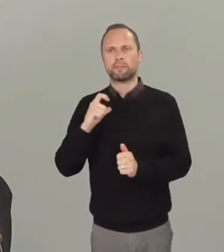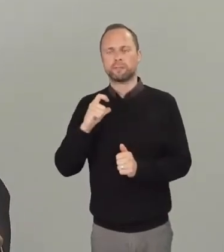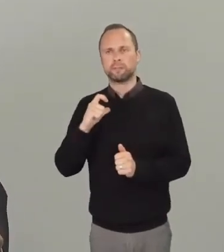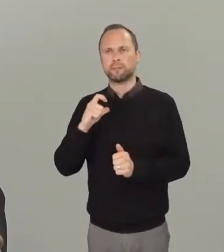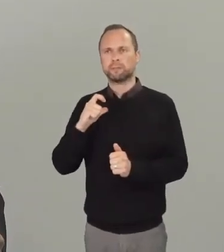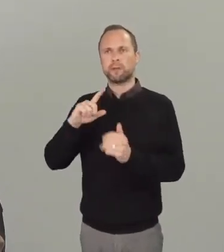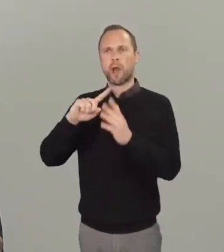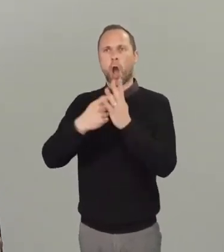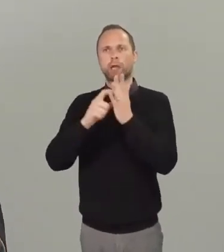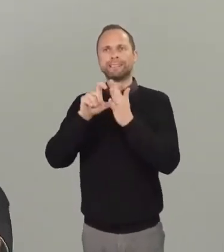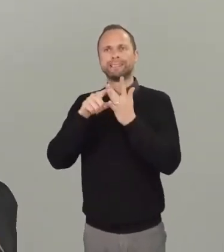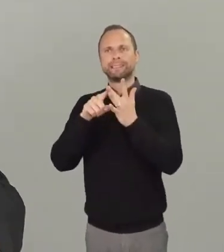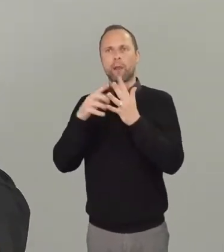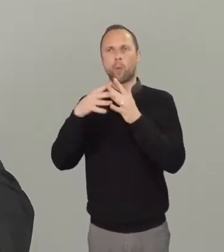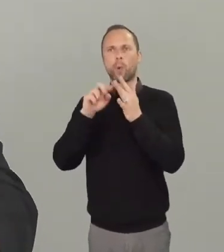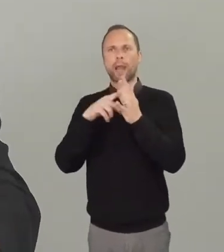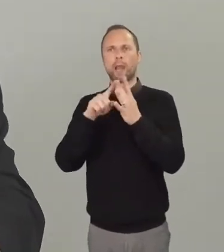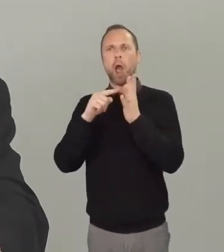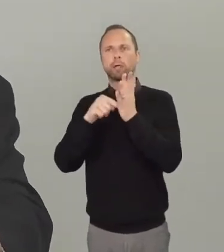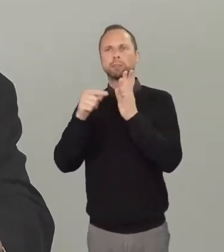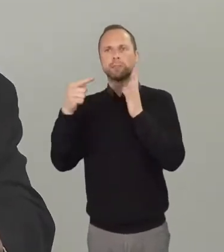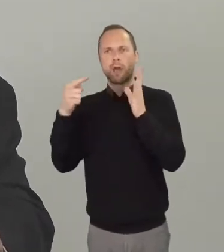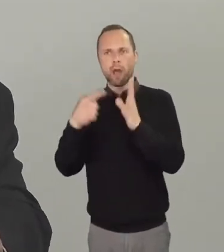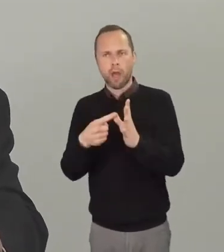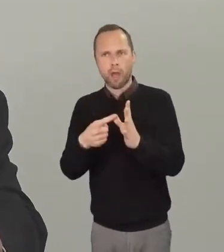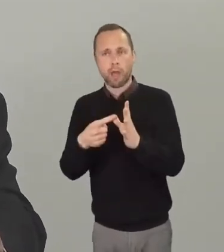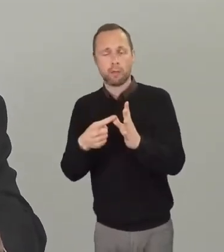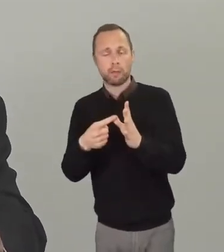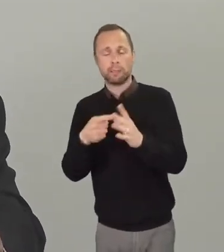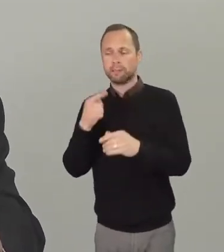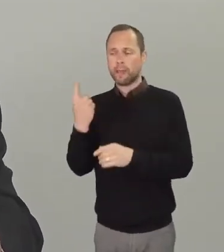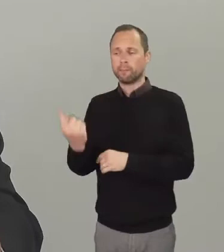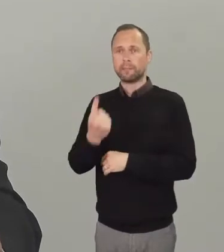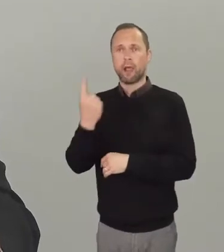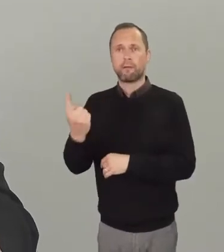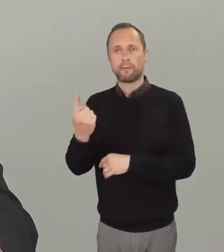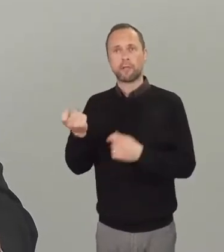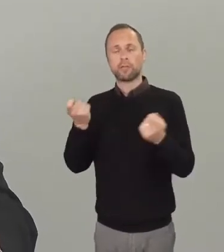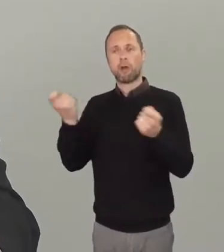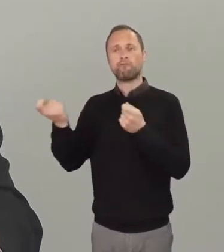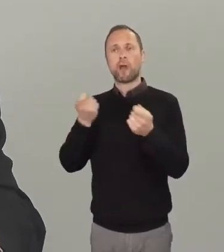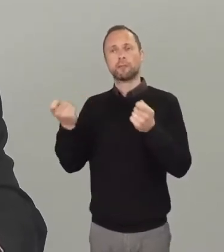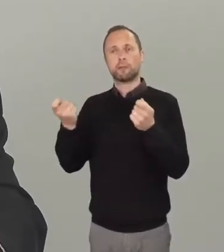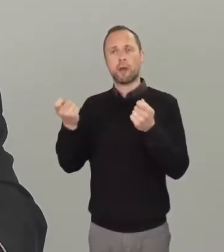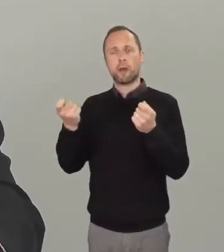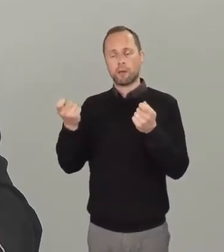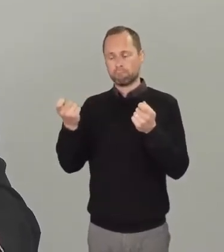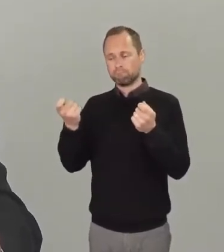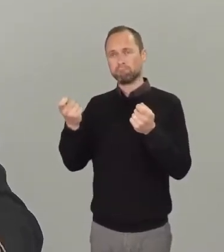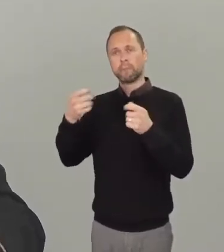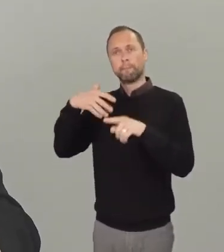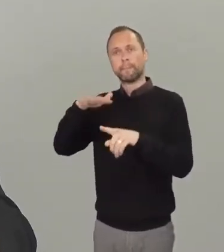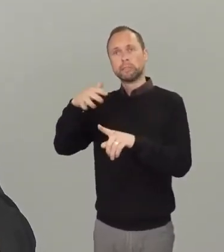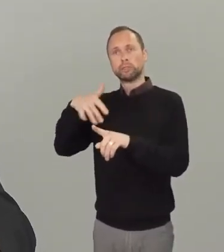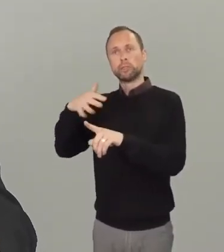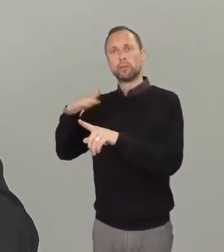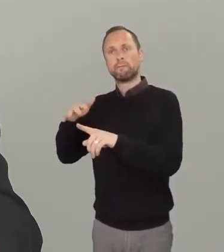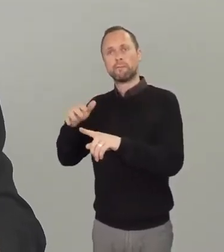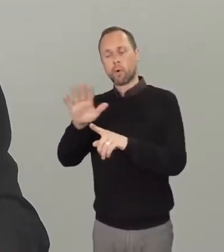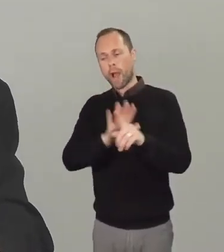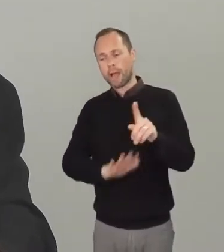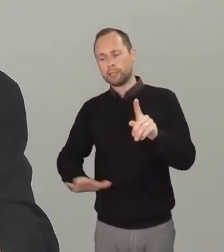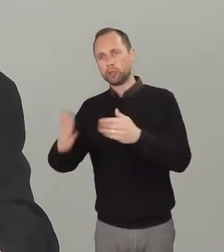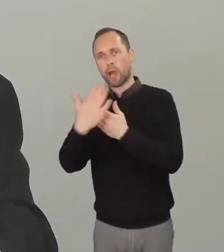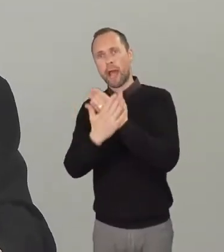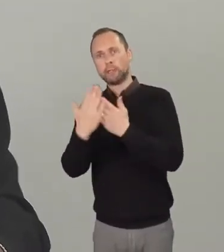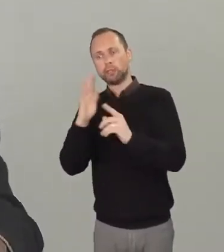R.D. Varyadinata. R.D. is a director of mission for the Asia-Pacific